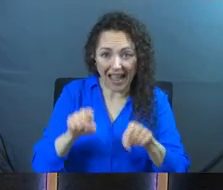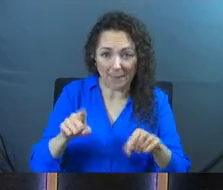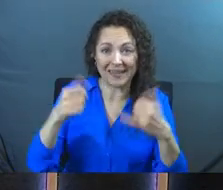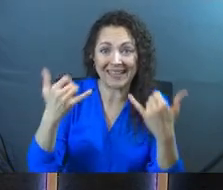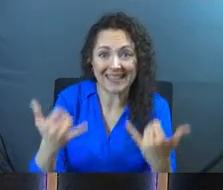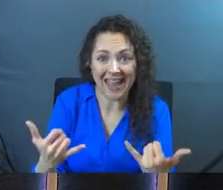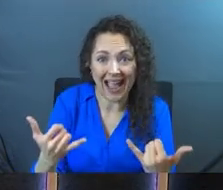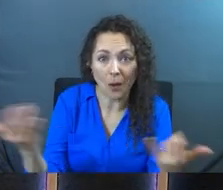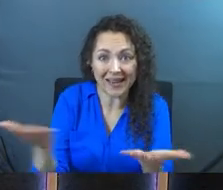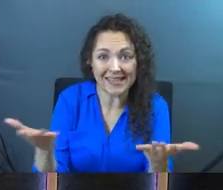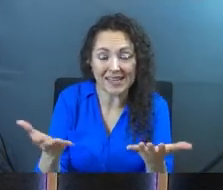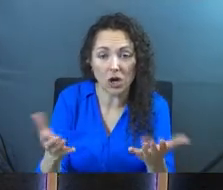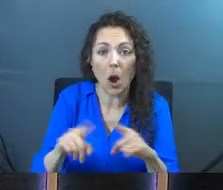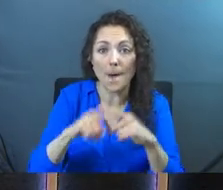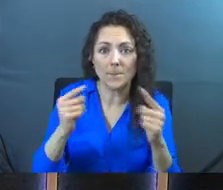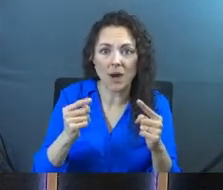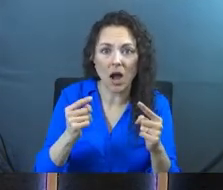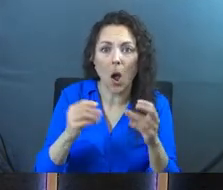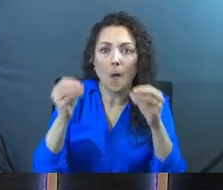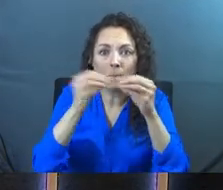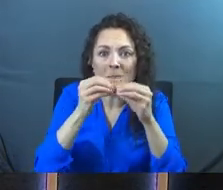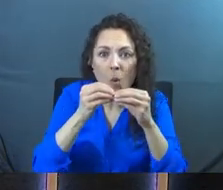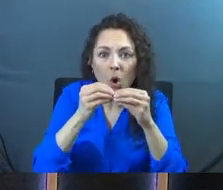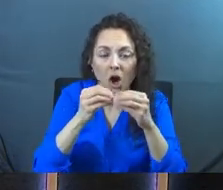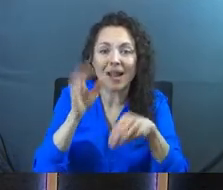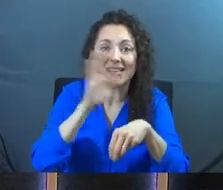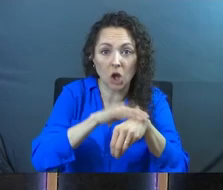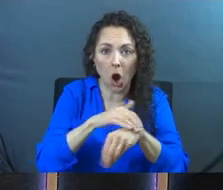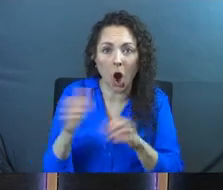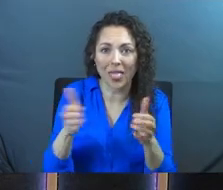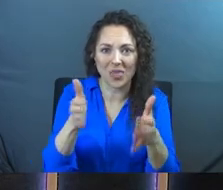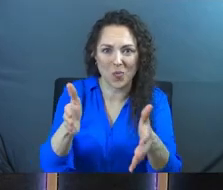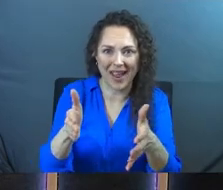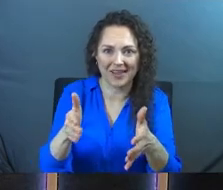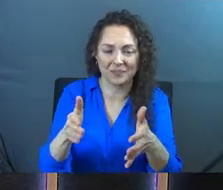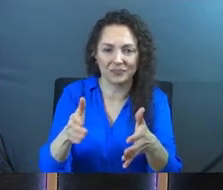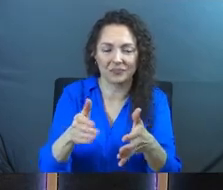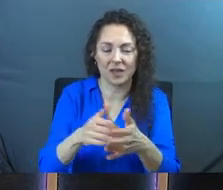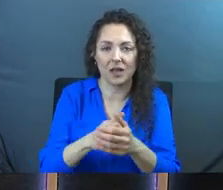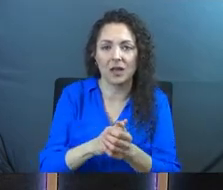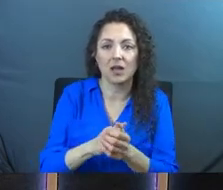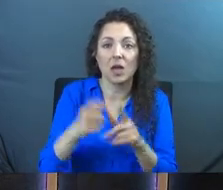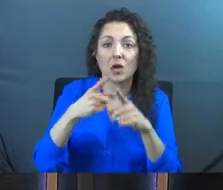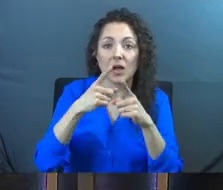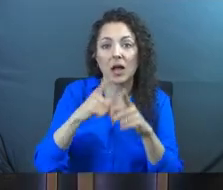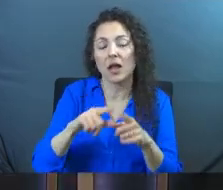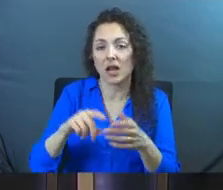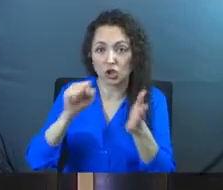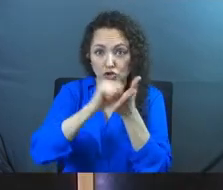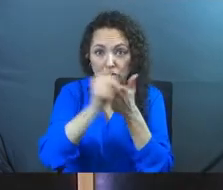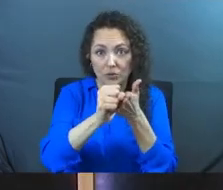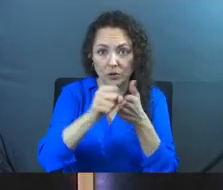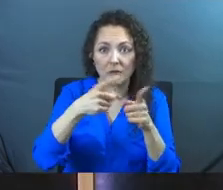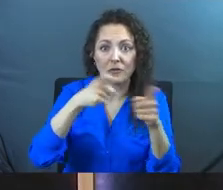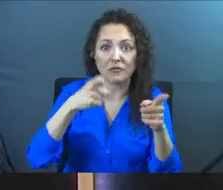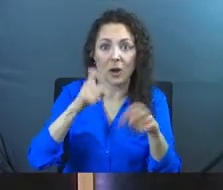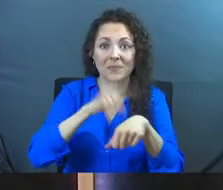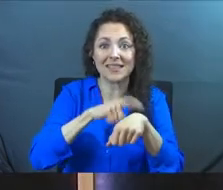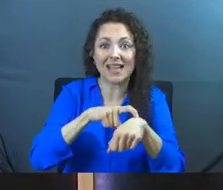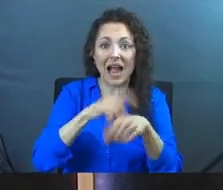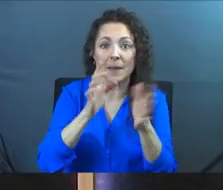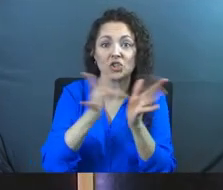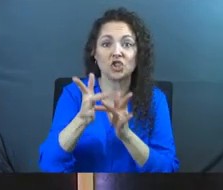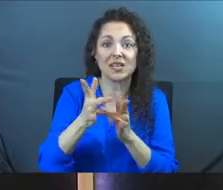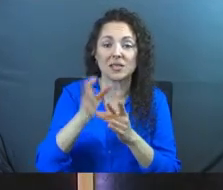something on the way. Matthew chapter 4, verse 17, this is Jesus. So from the time that Jesus began to preach,